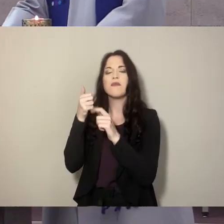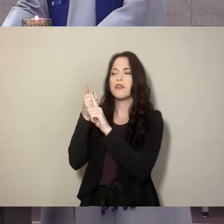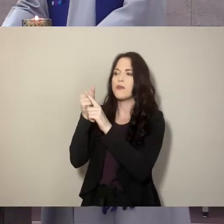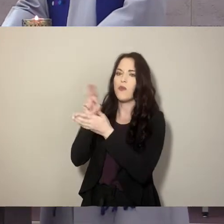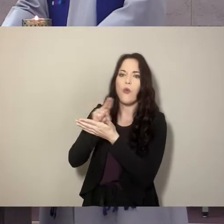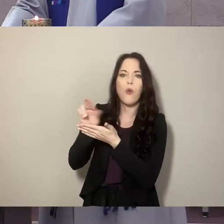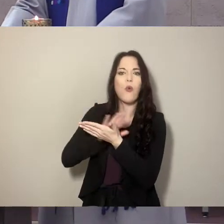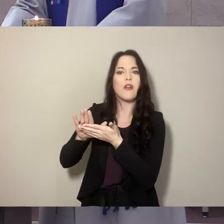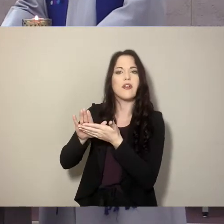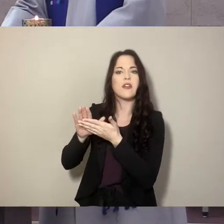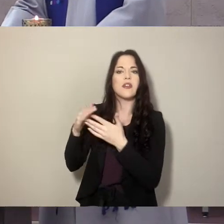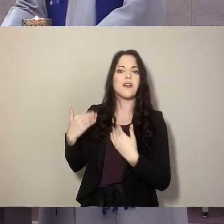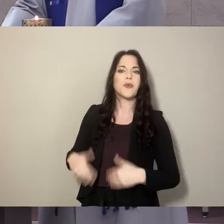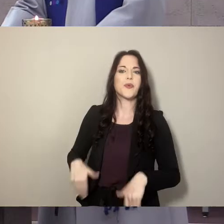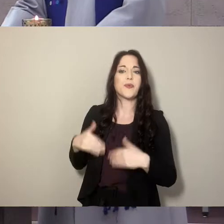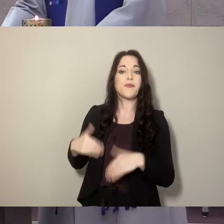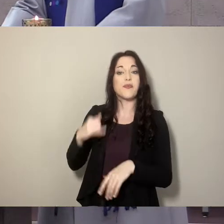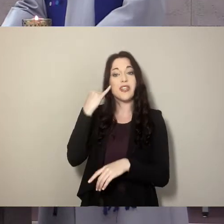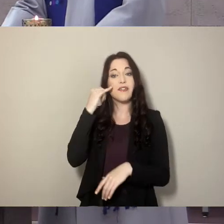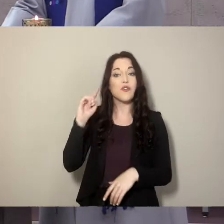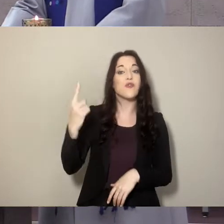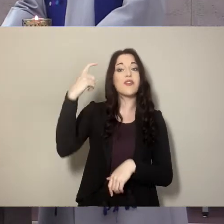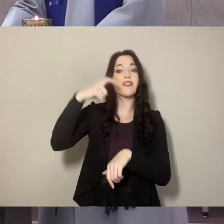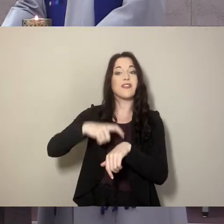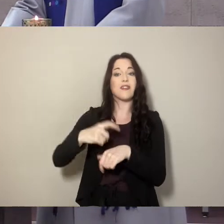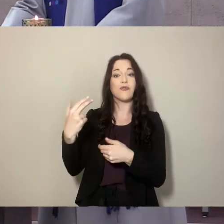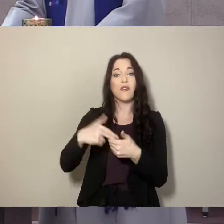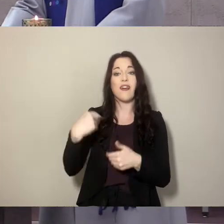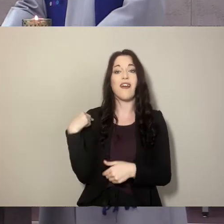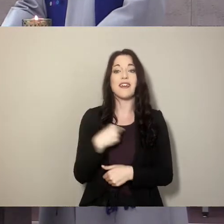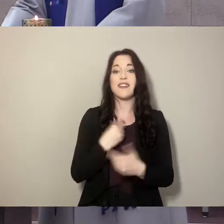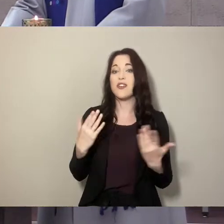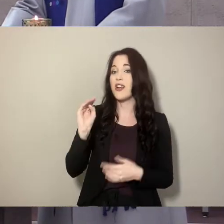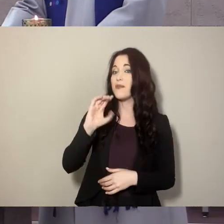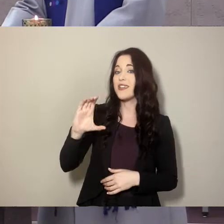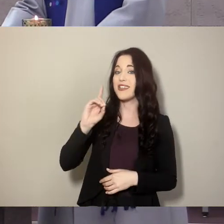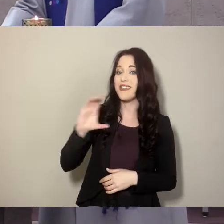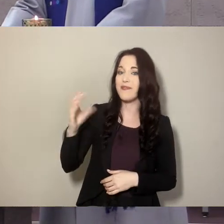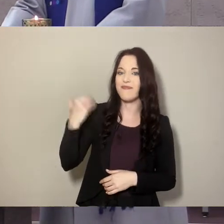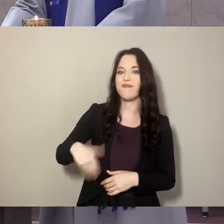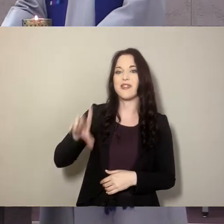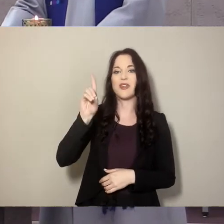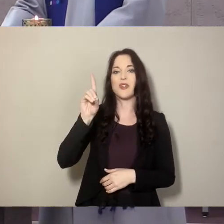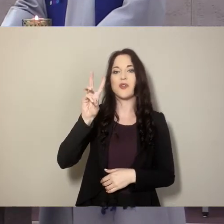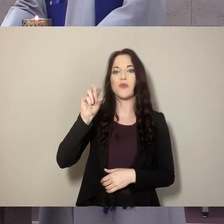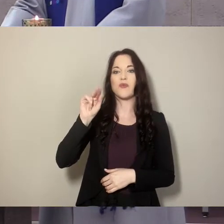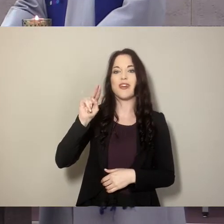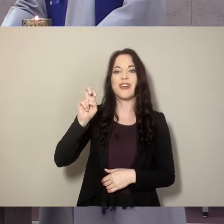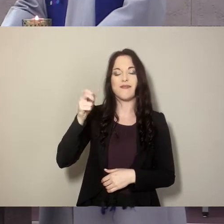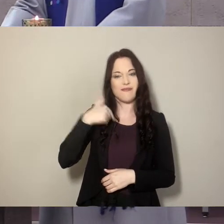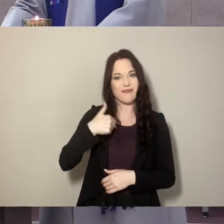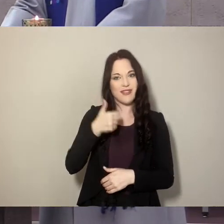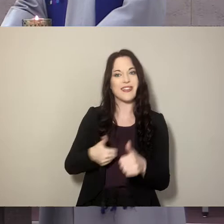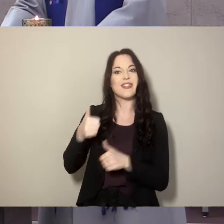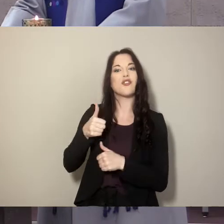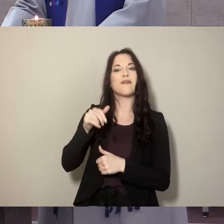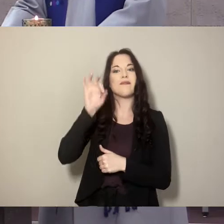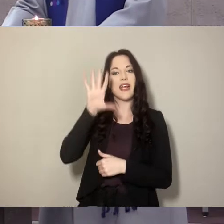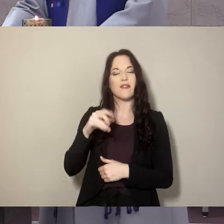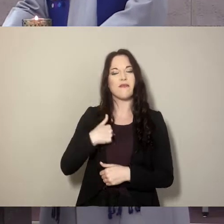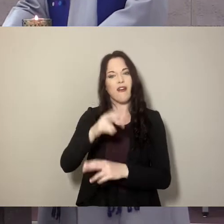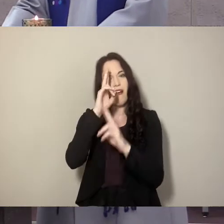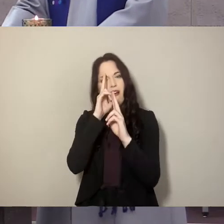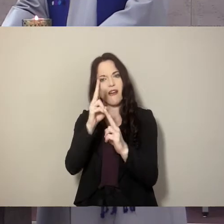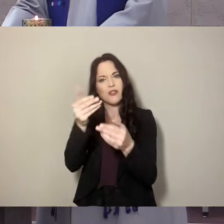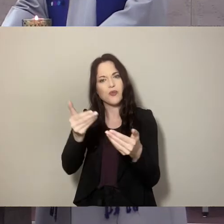memory. If it's your first time to worship at MCCDC, my name's Dwayne, the senior pastor, and it is my honor